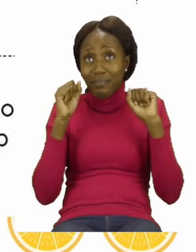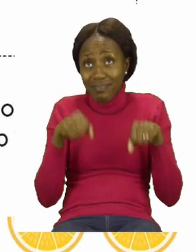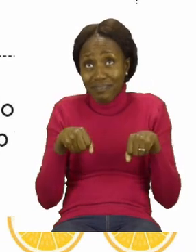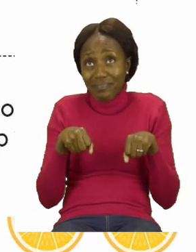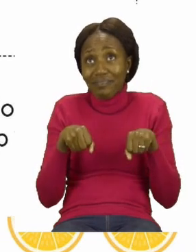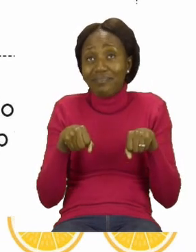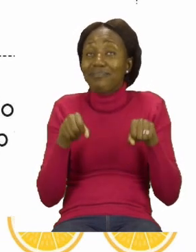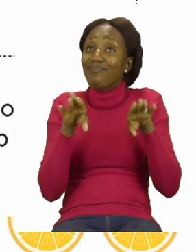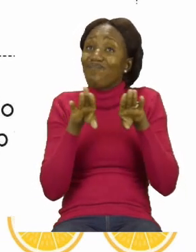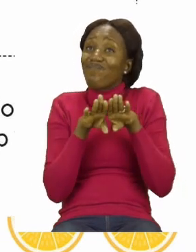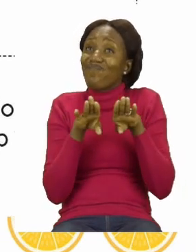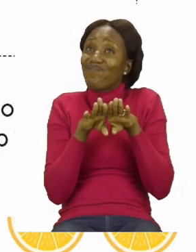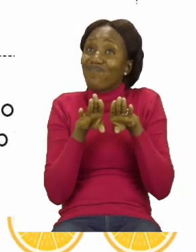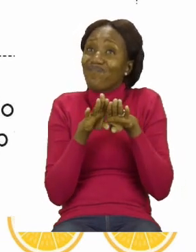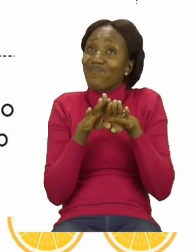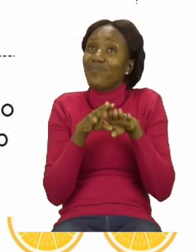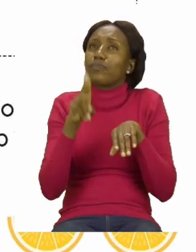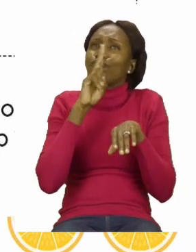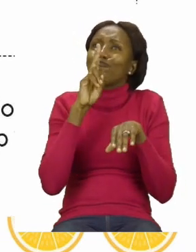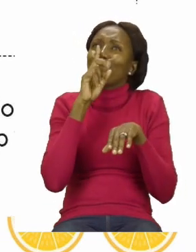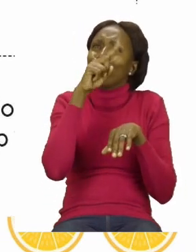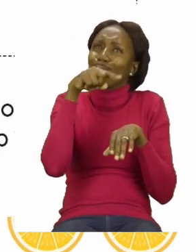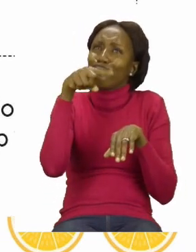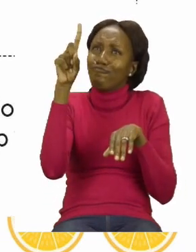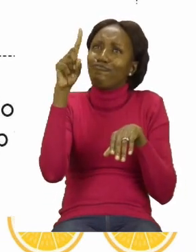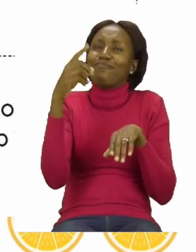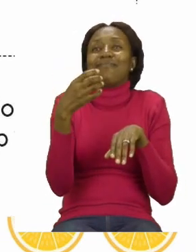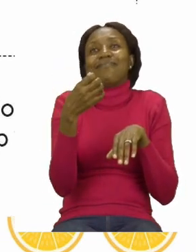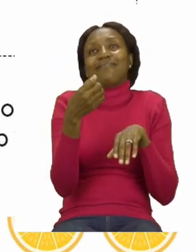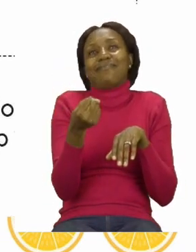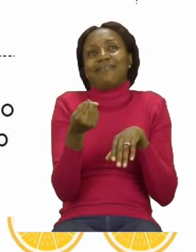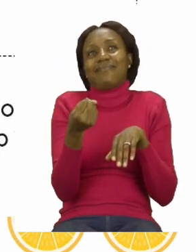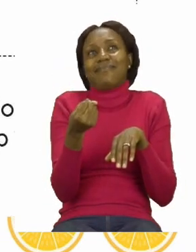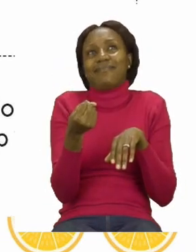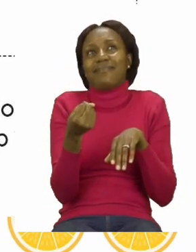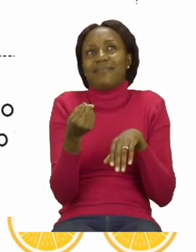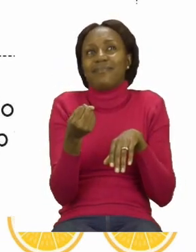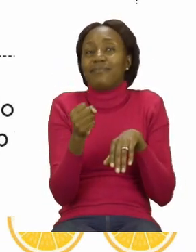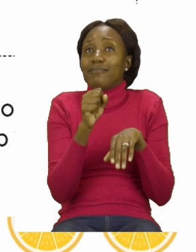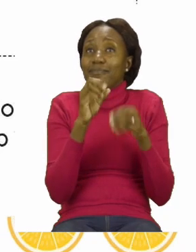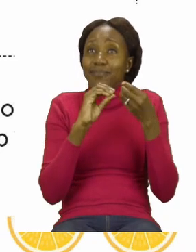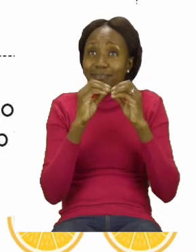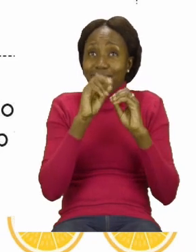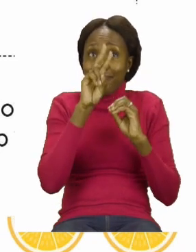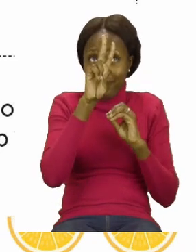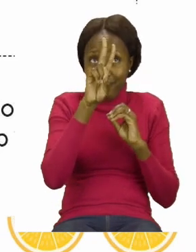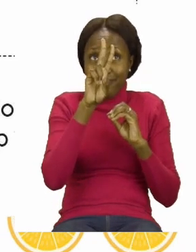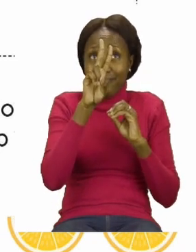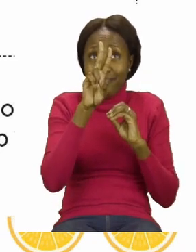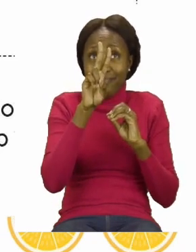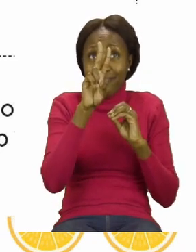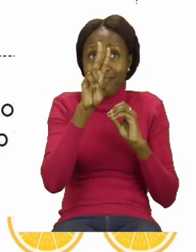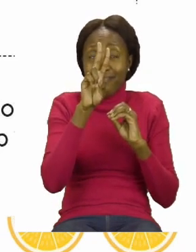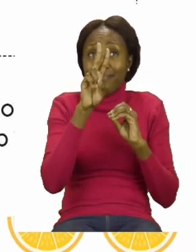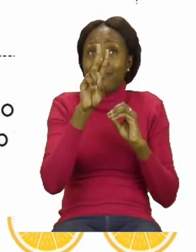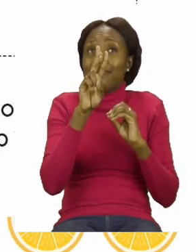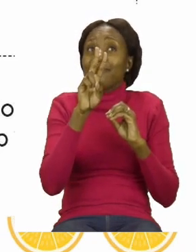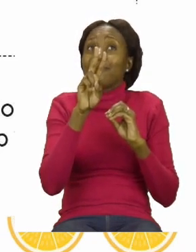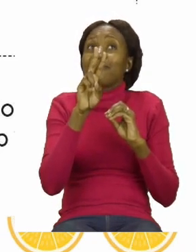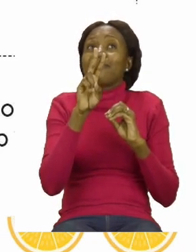out so that we can get the correct answer. We are going to do number 2 together. Number 2